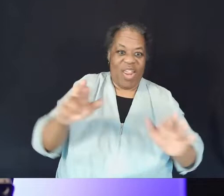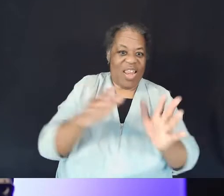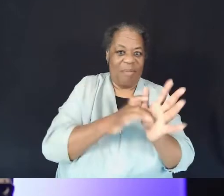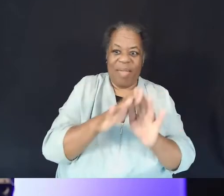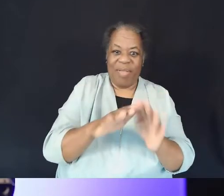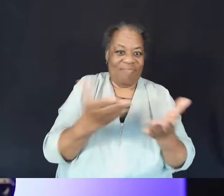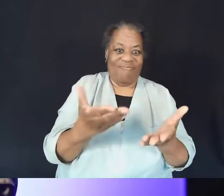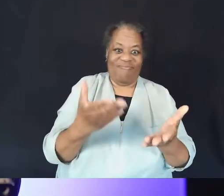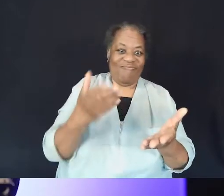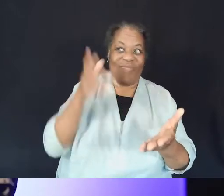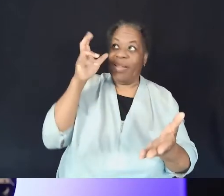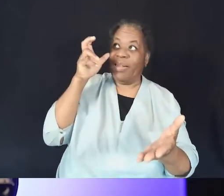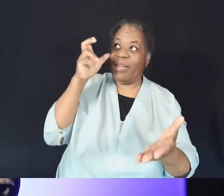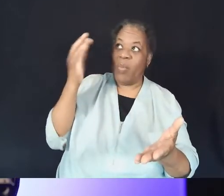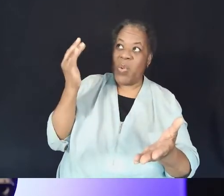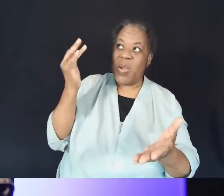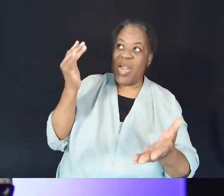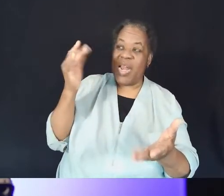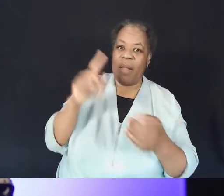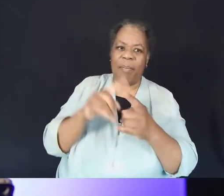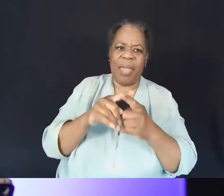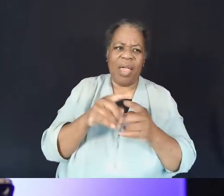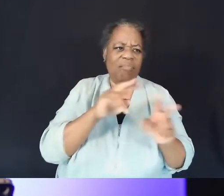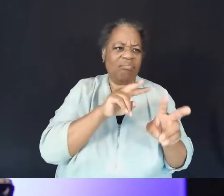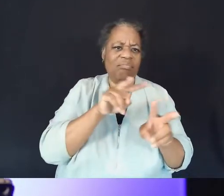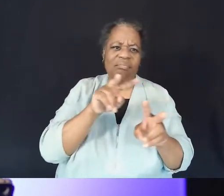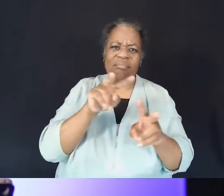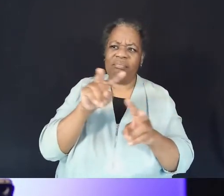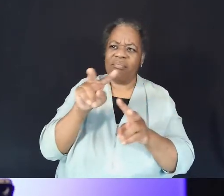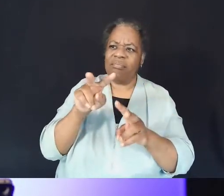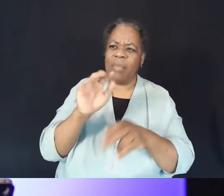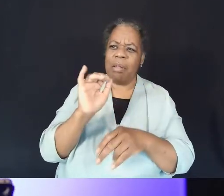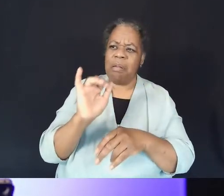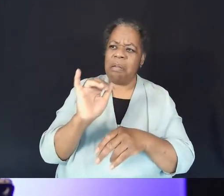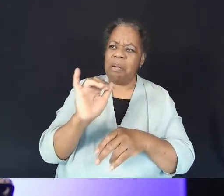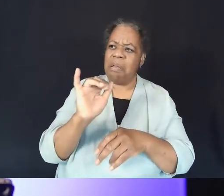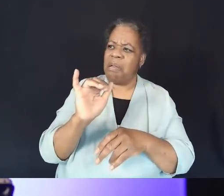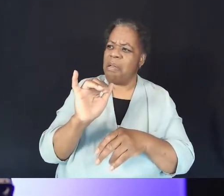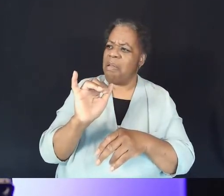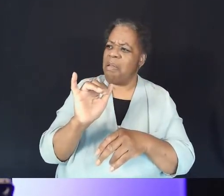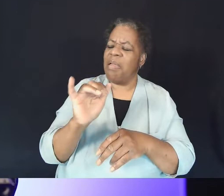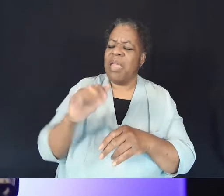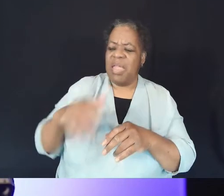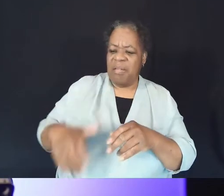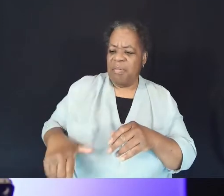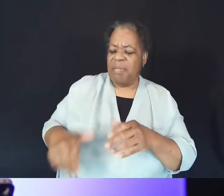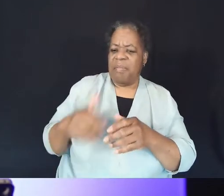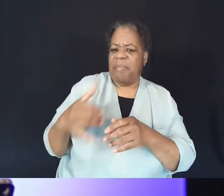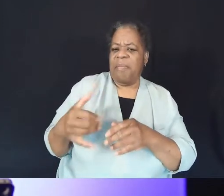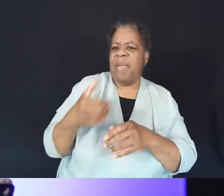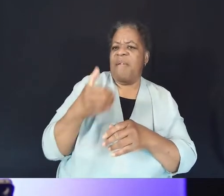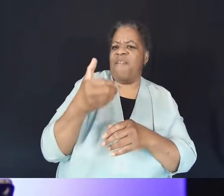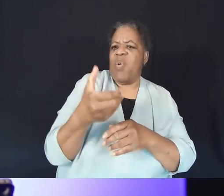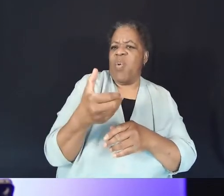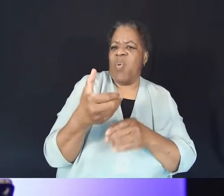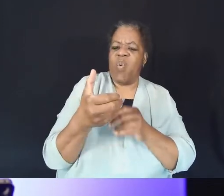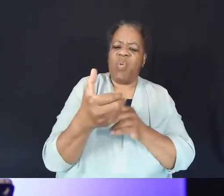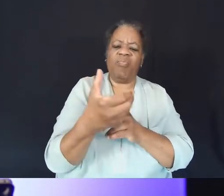this scene prompted me to take out my phone and open up my Bible app and find the Bible reading plan that I was in